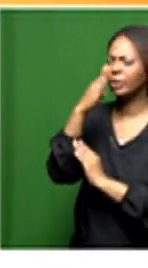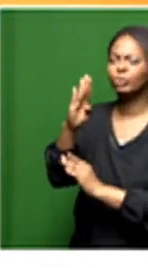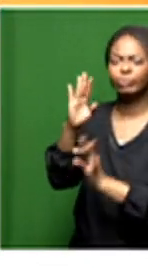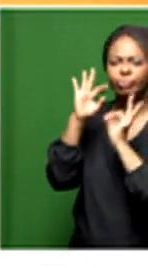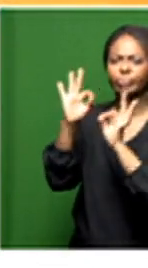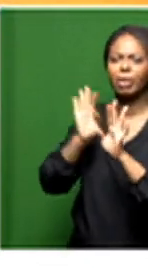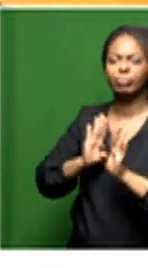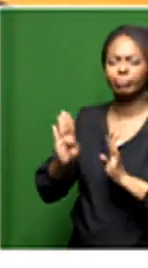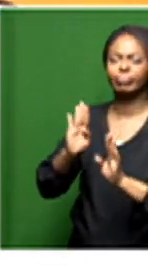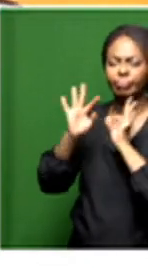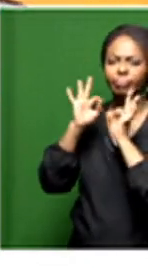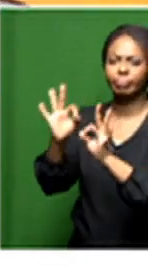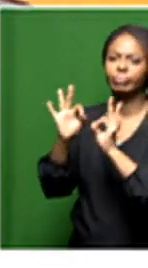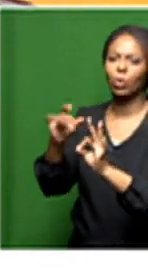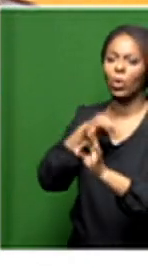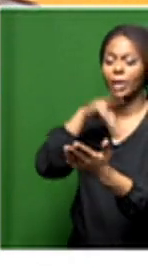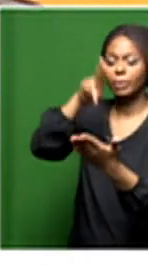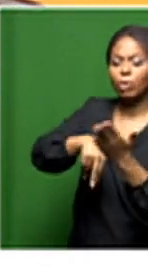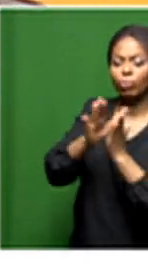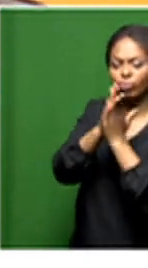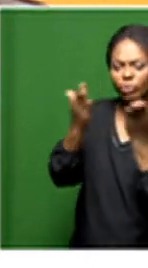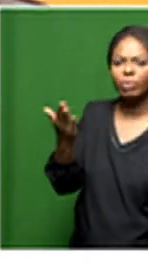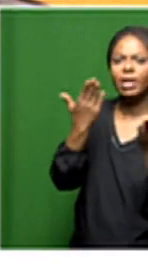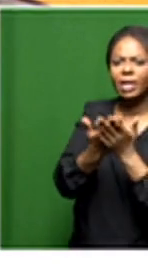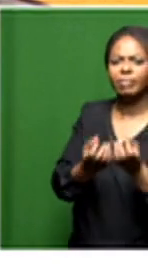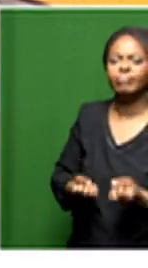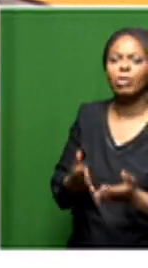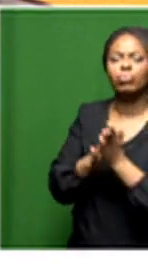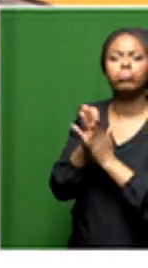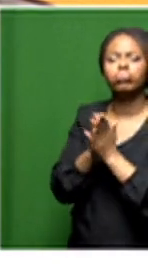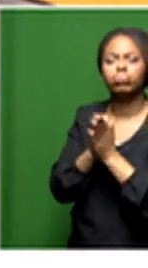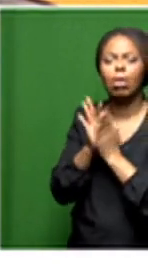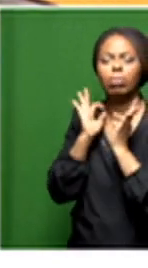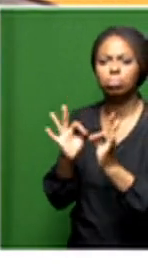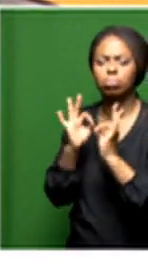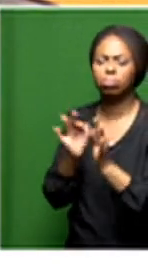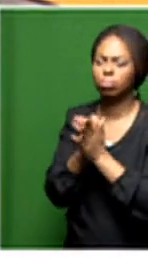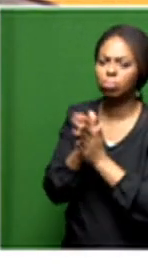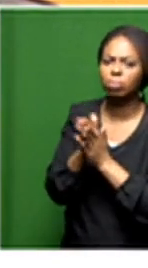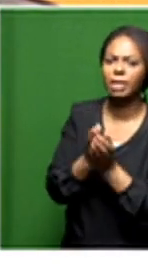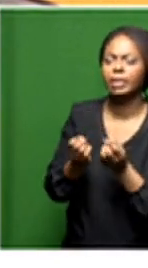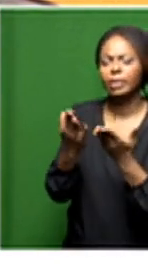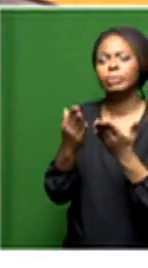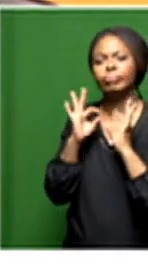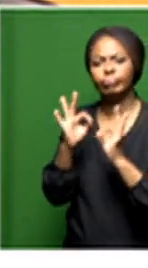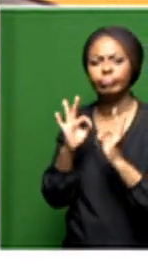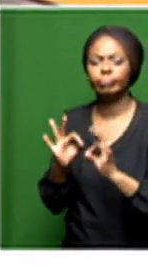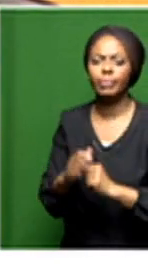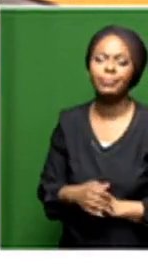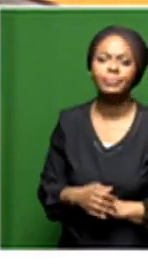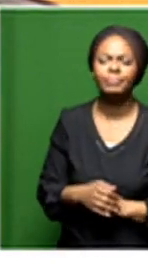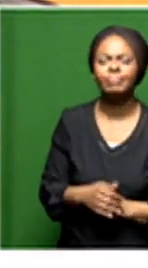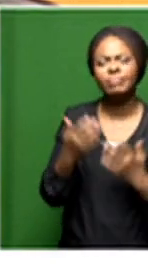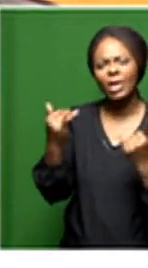book, that will rub off on them. And whosoever hangs around you, perhaps, it'll rub off on them, no doubt about that. And